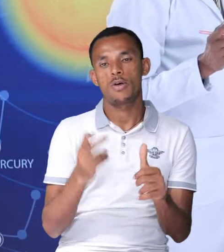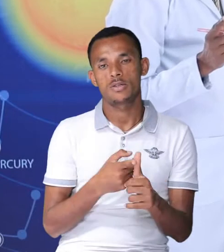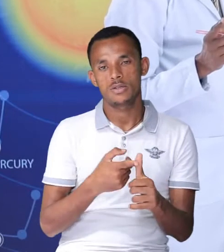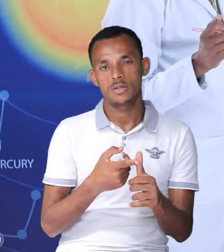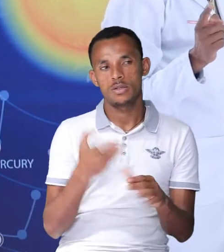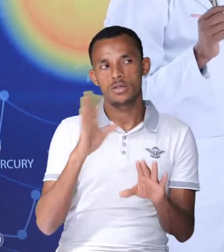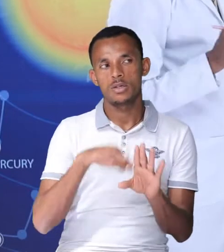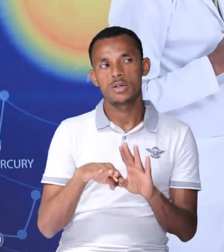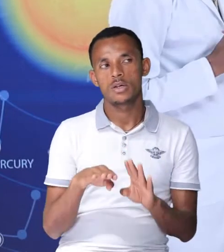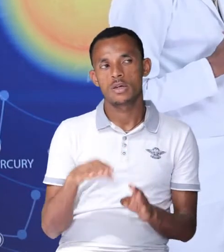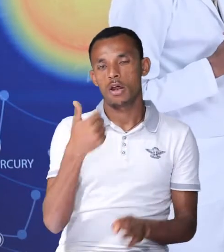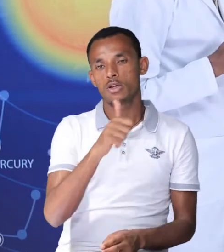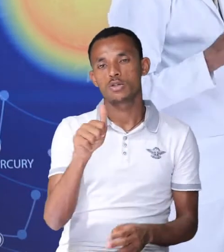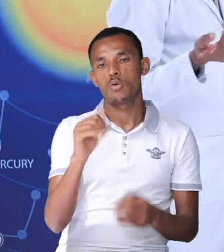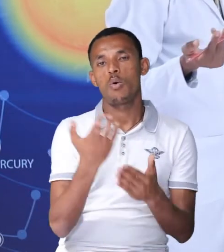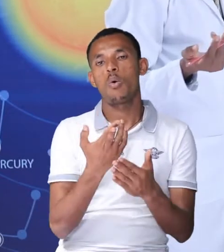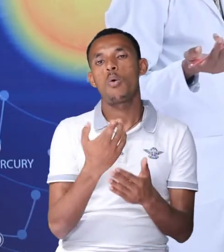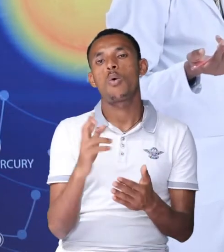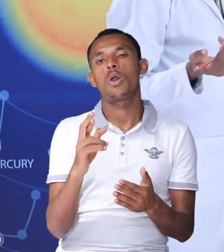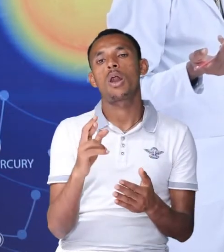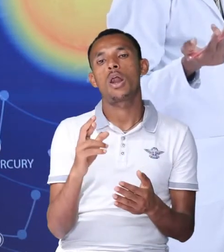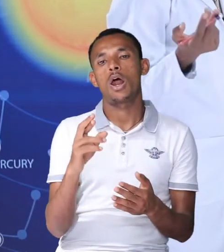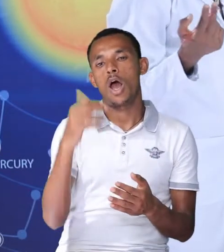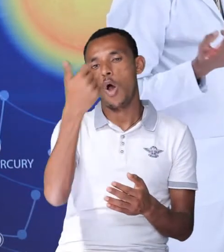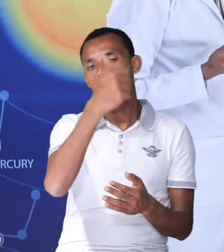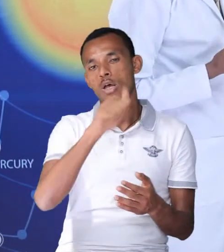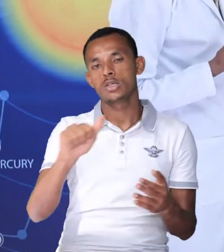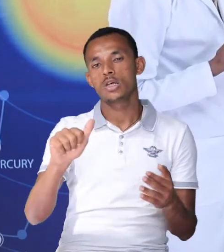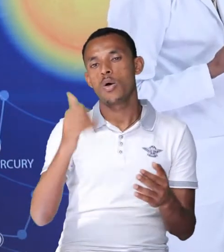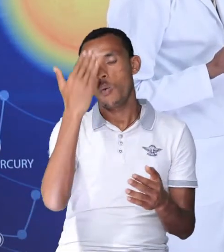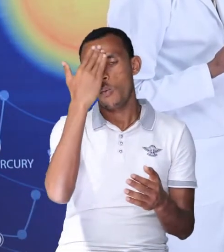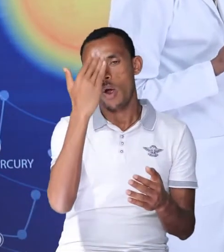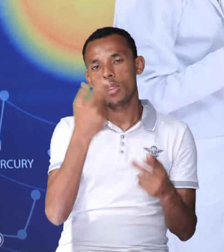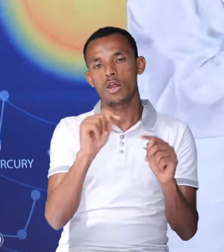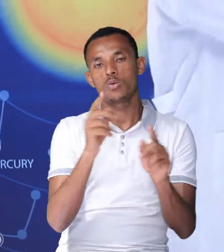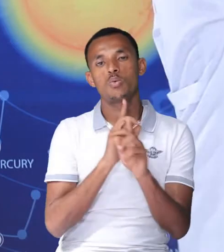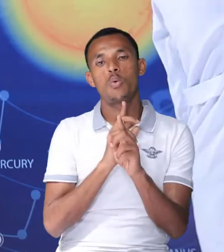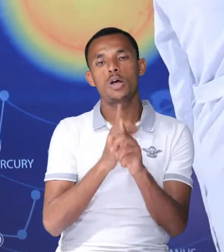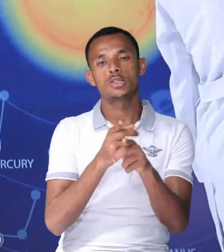Addis or Awasa? Why? Try to answer this question.